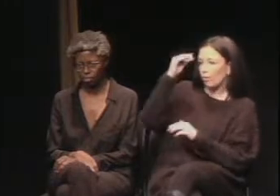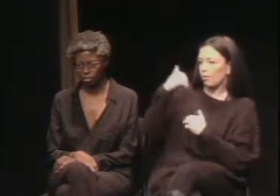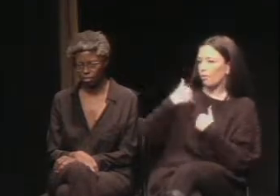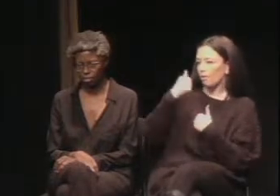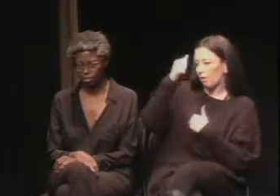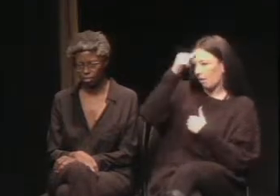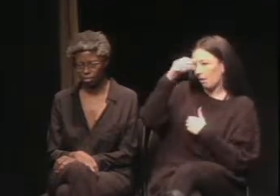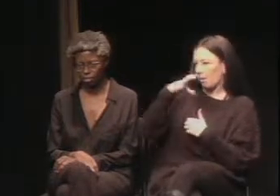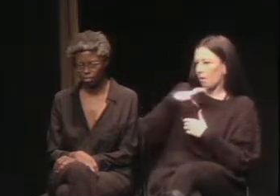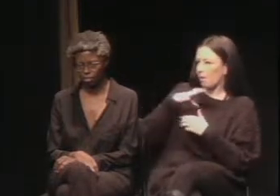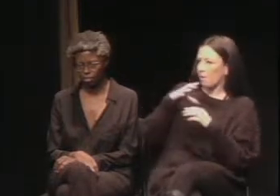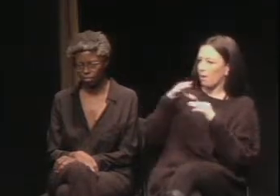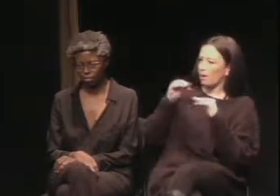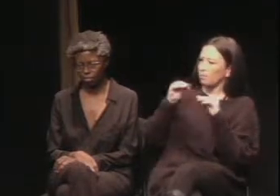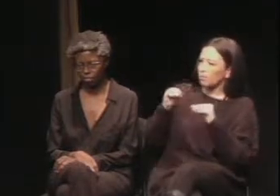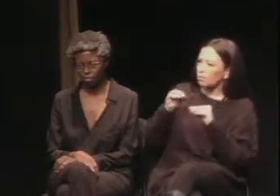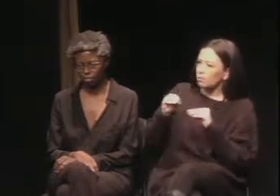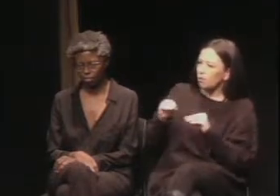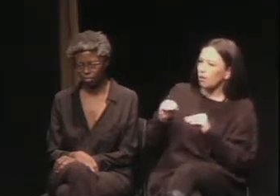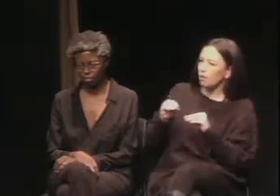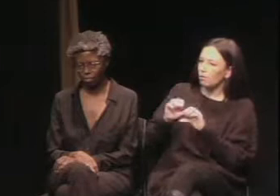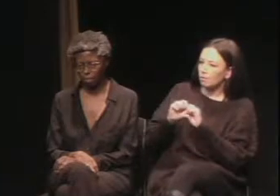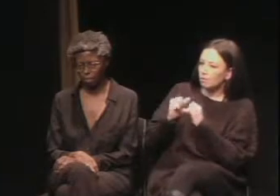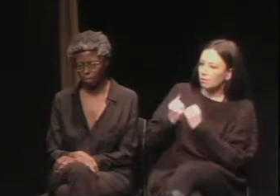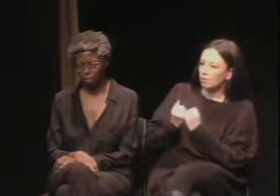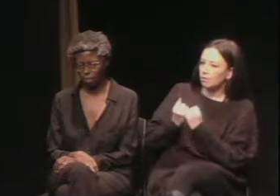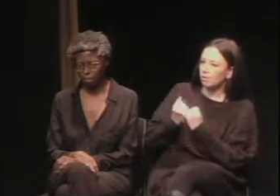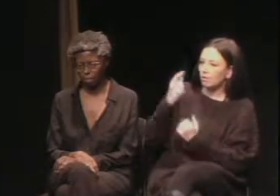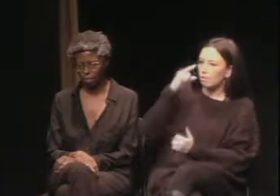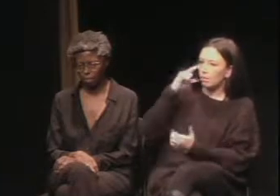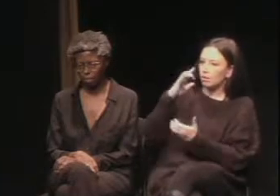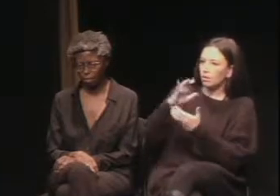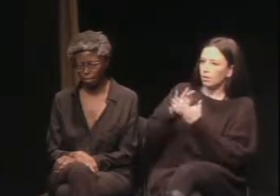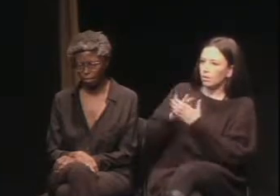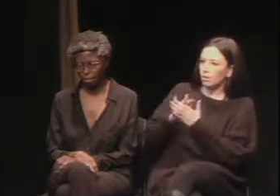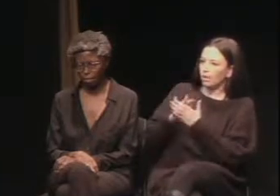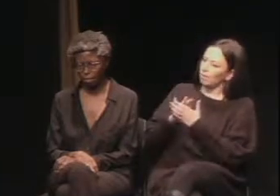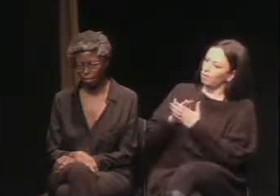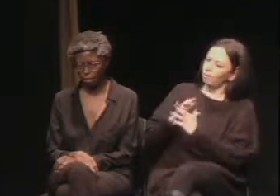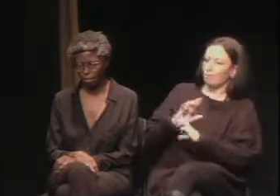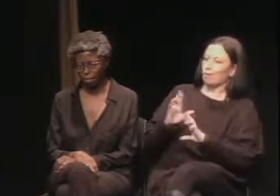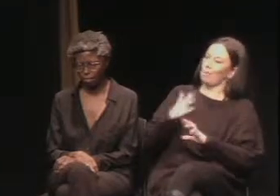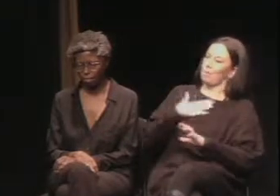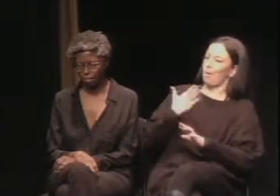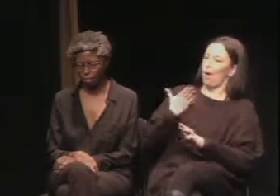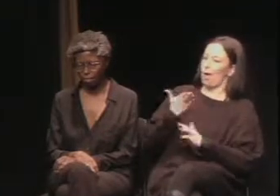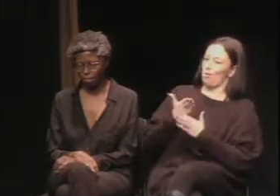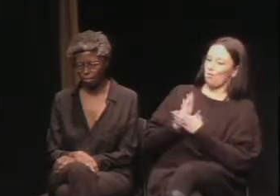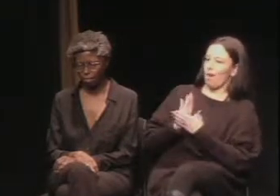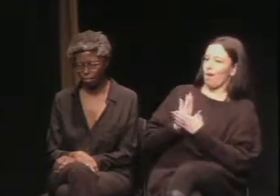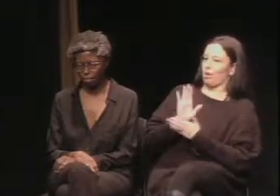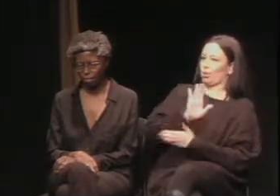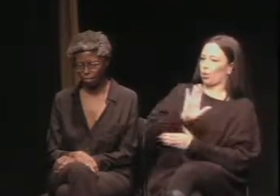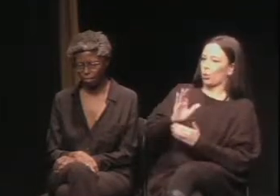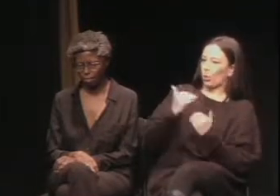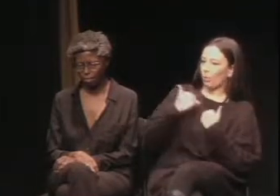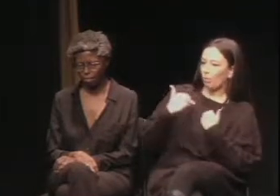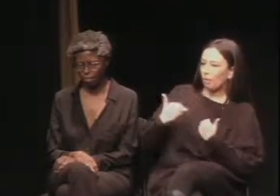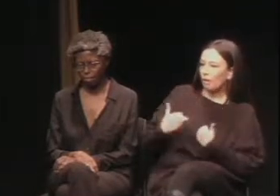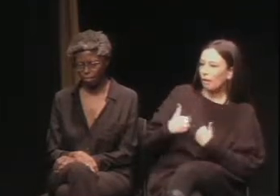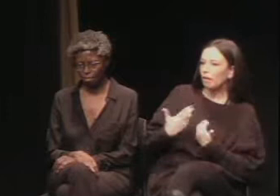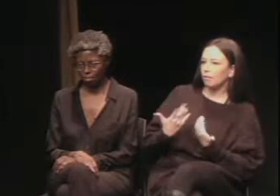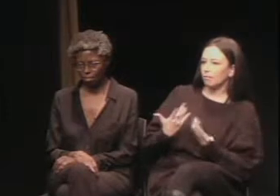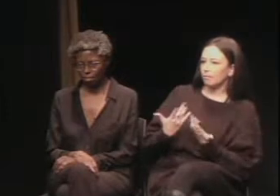Young men are being socialized to believe that they are entitled, uh-huh, to our bodies. Right. Right?